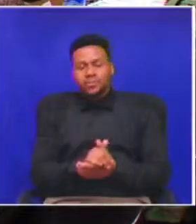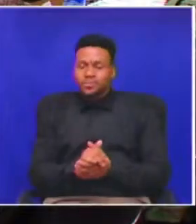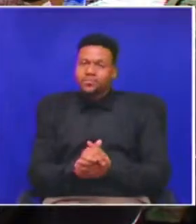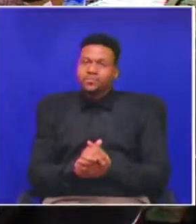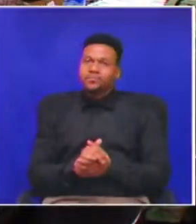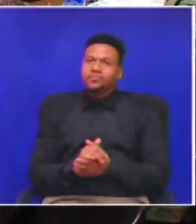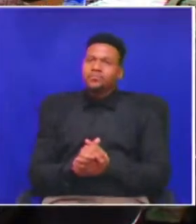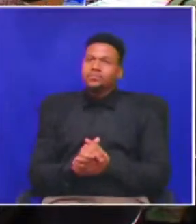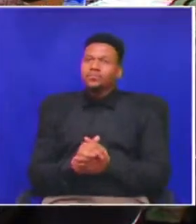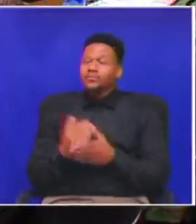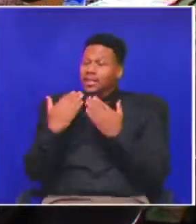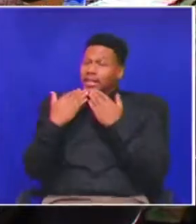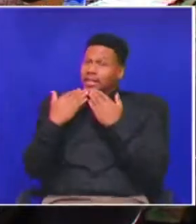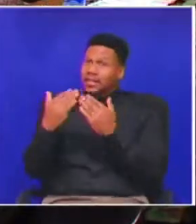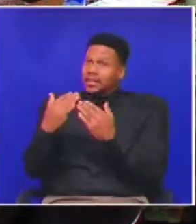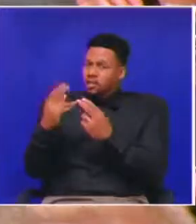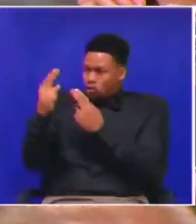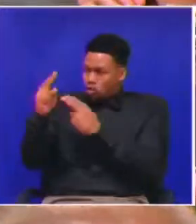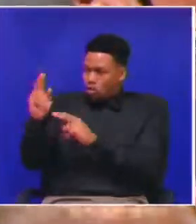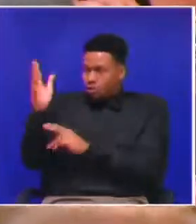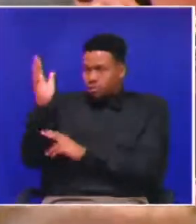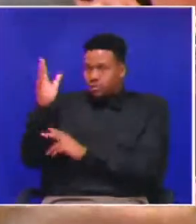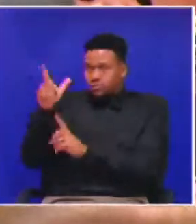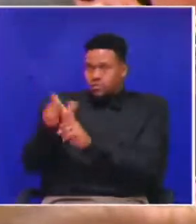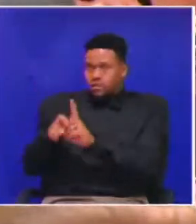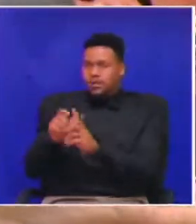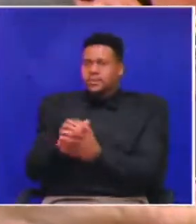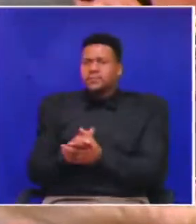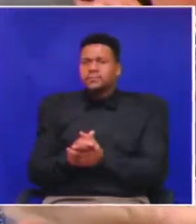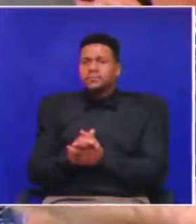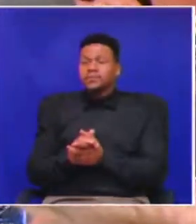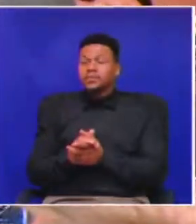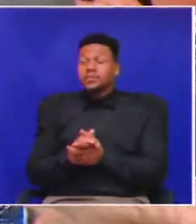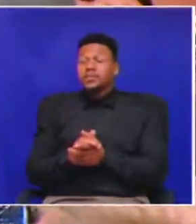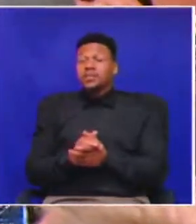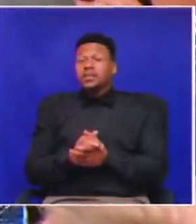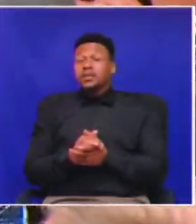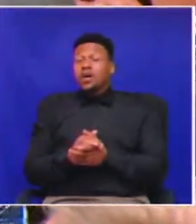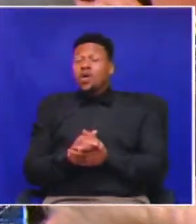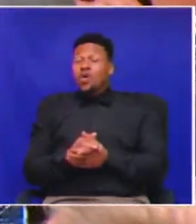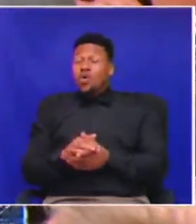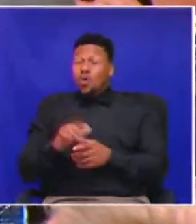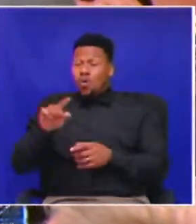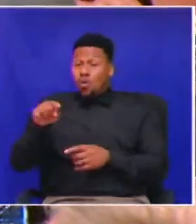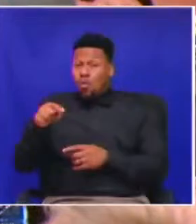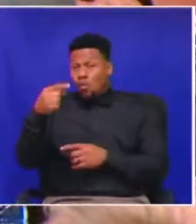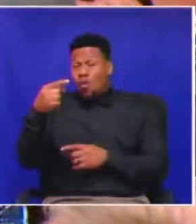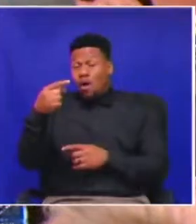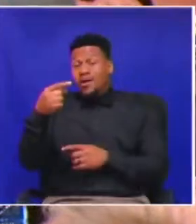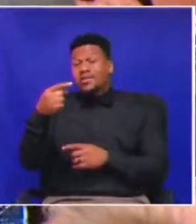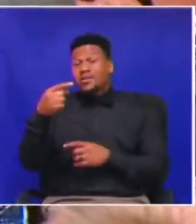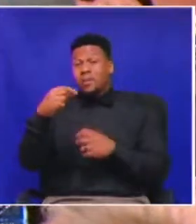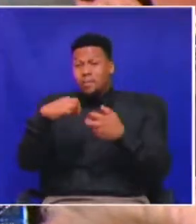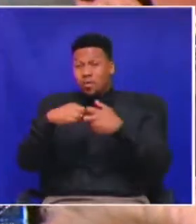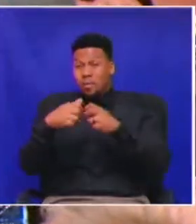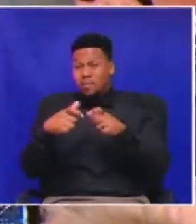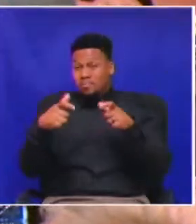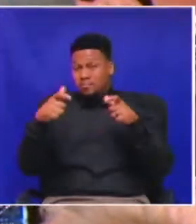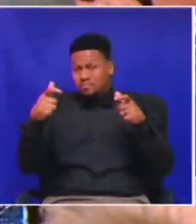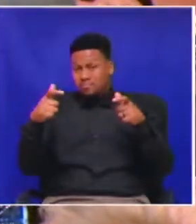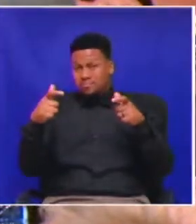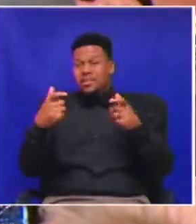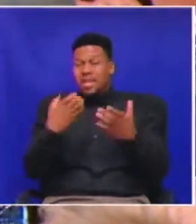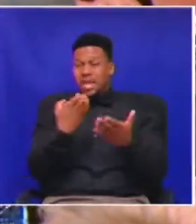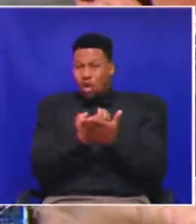Thank you, Honorable Speaker. Mr. President, one of the major contributors to inequality and economic instability